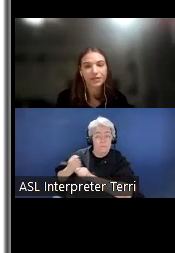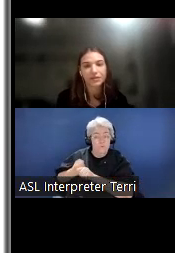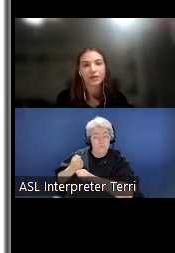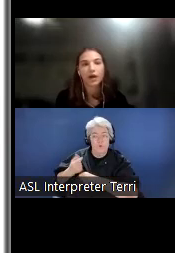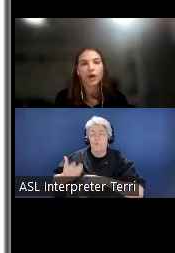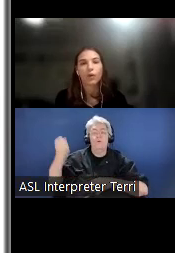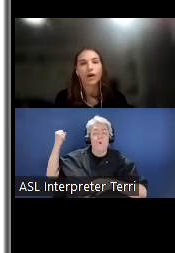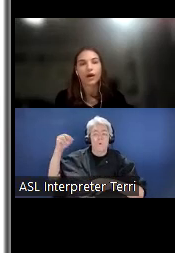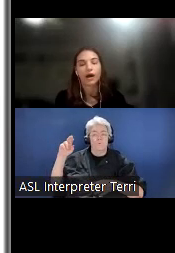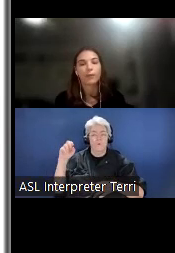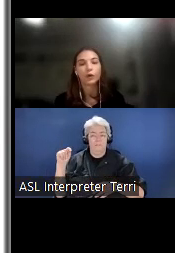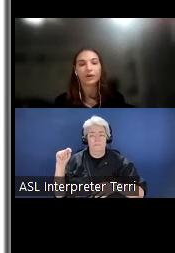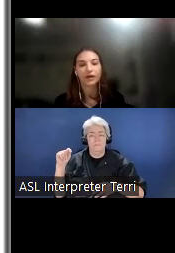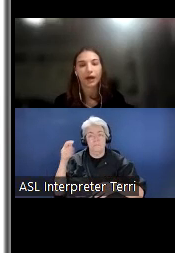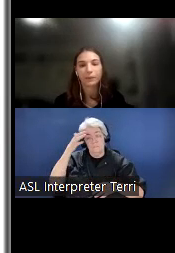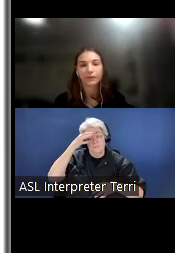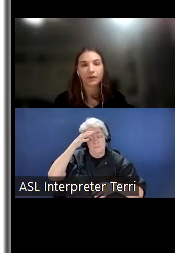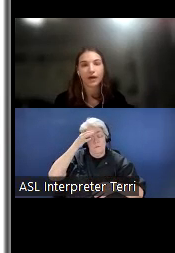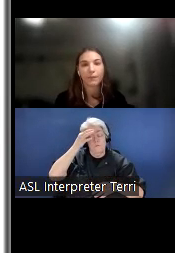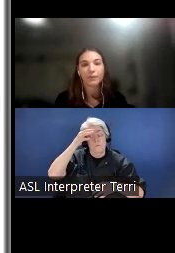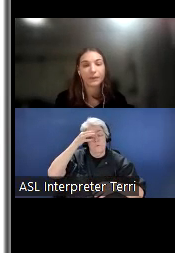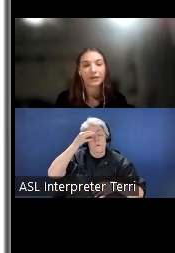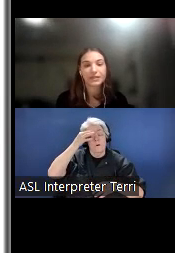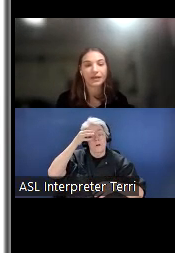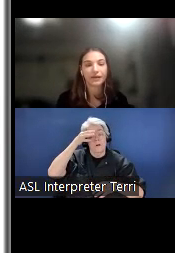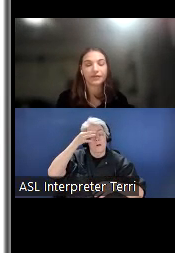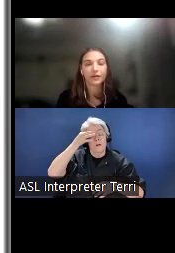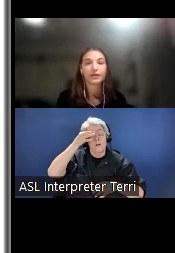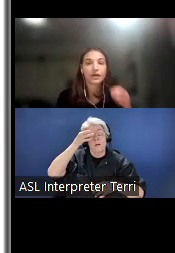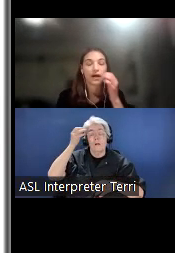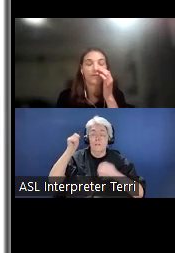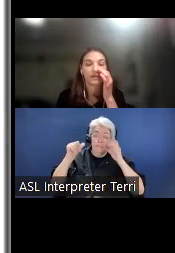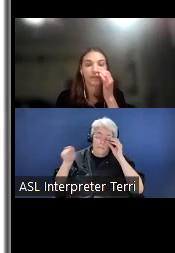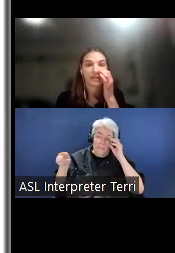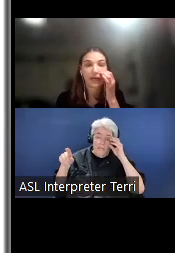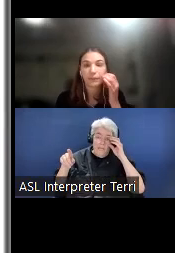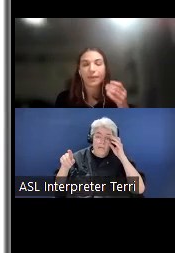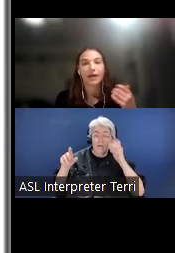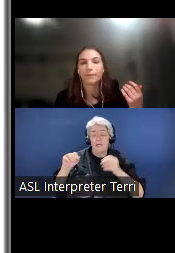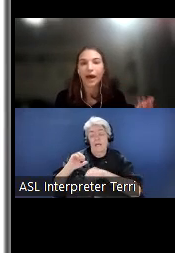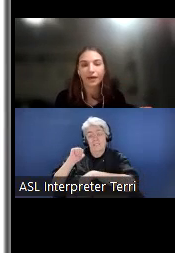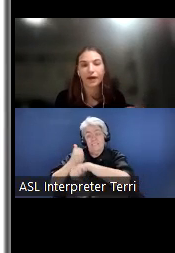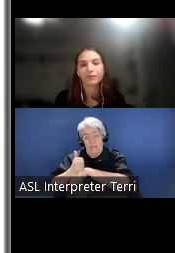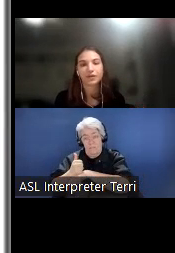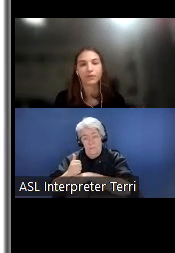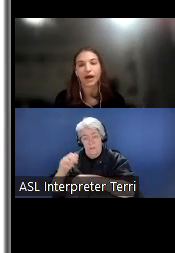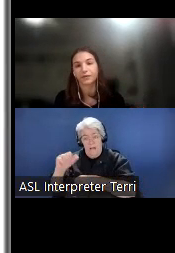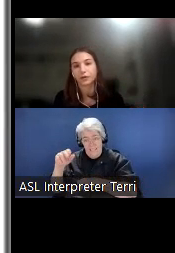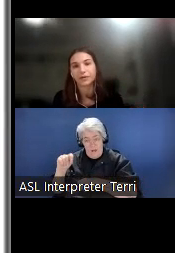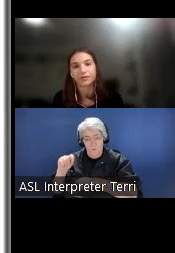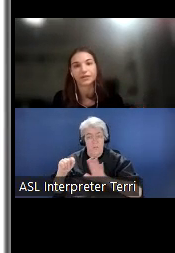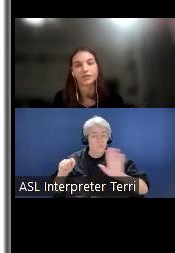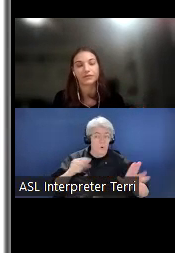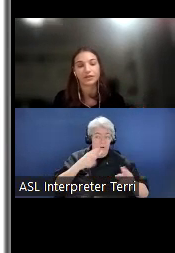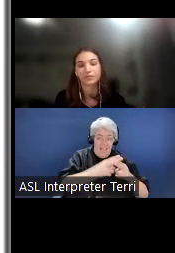rent payments or opening up payments in the victim's name and then not paying them. So that